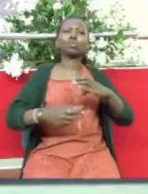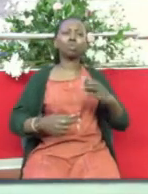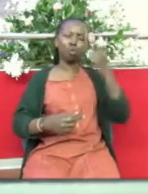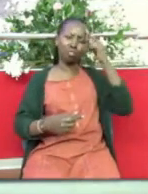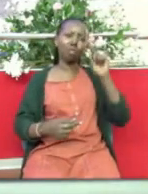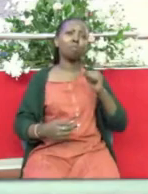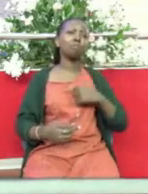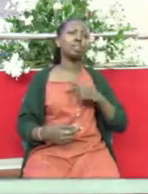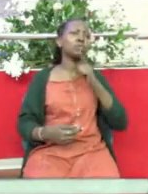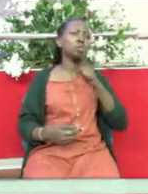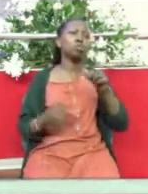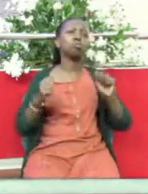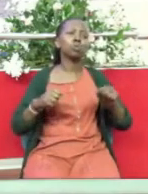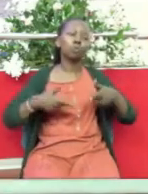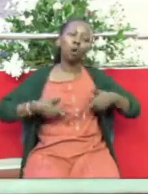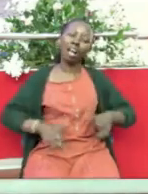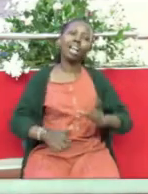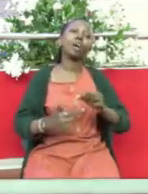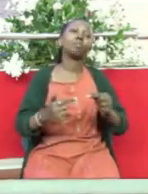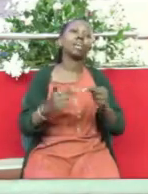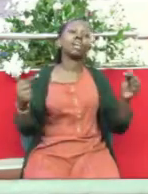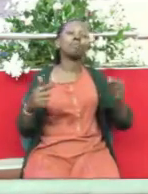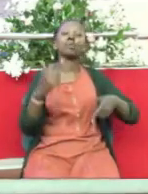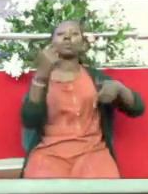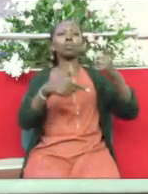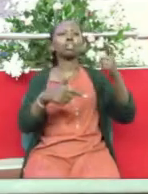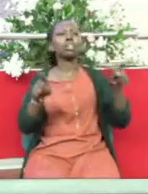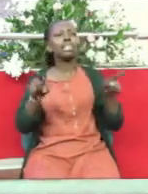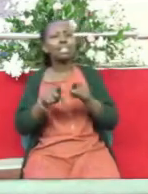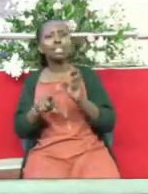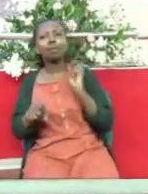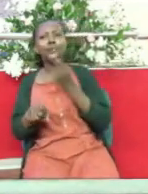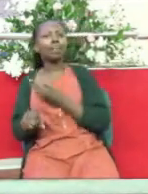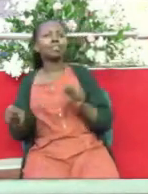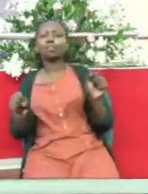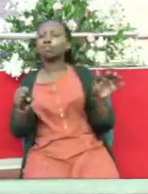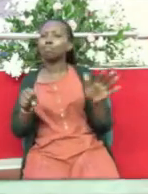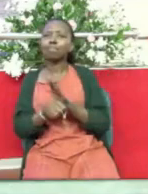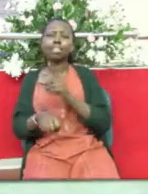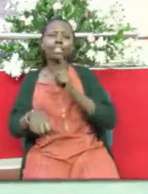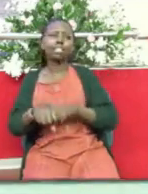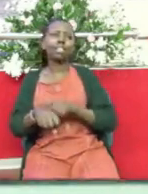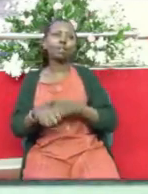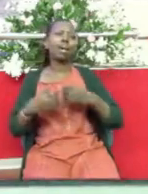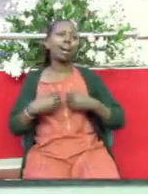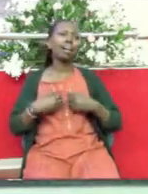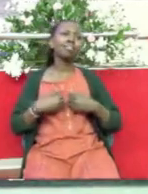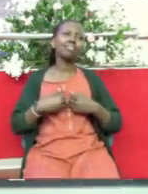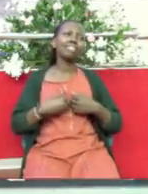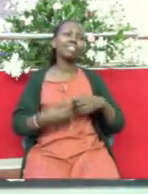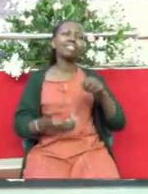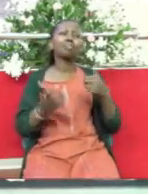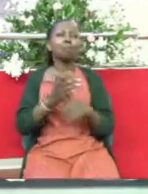ikiwa nitaacha jambo hili sababu hao maadui wana nguvu sana. Just like many times when we go through tough things in our marriages, we think